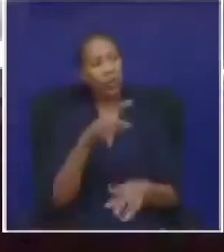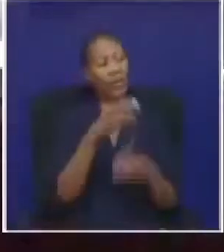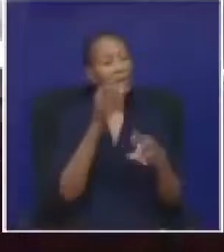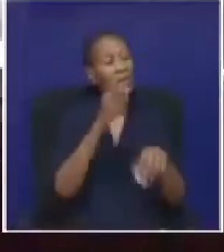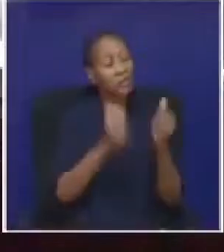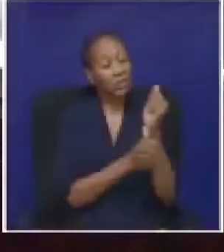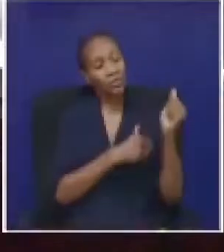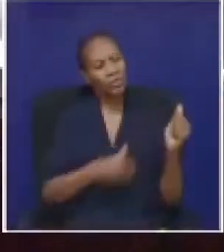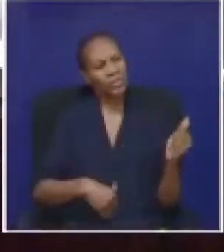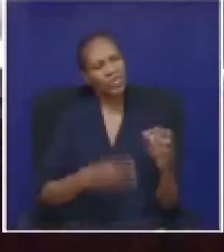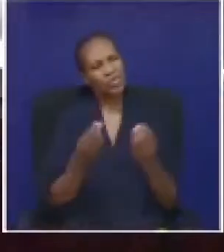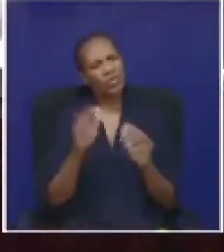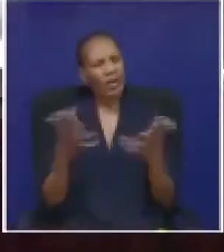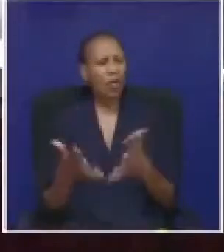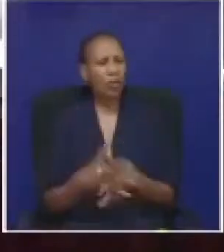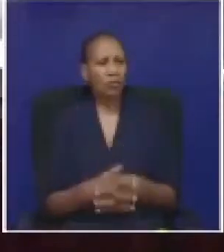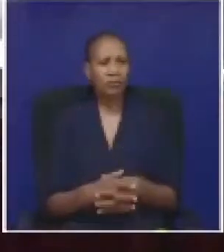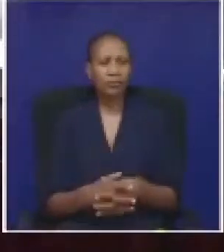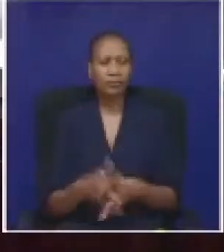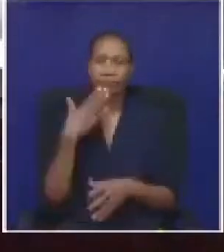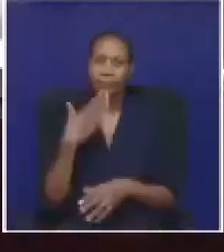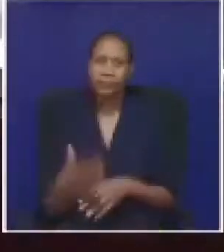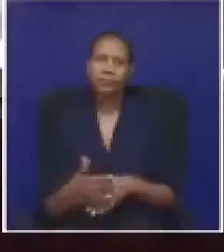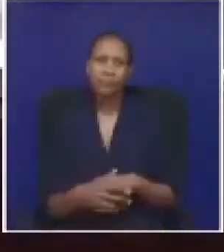Thank you, Deputy President.